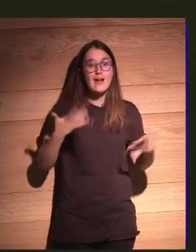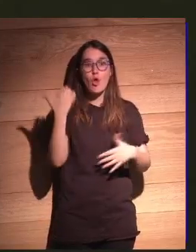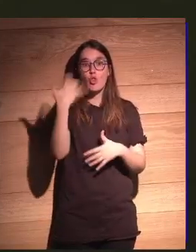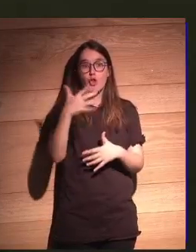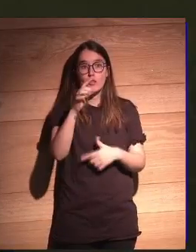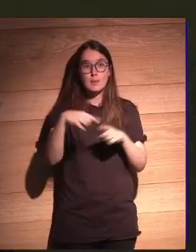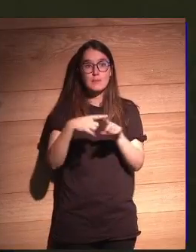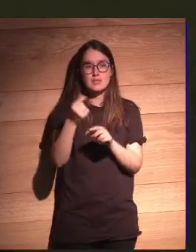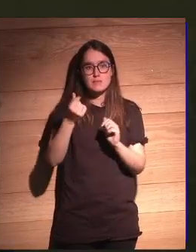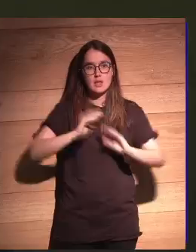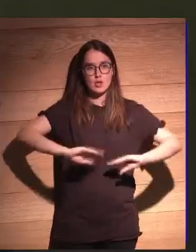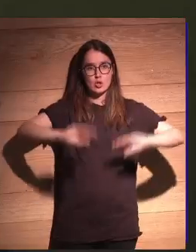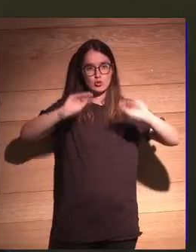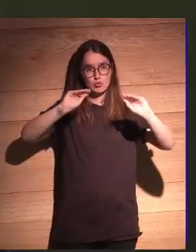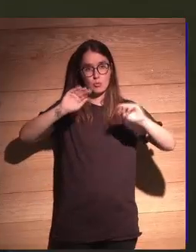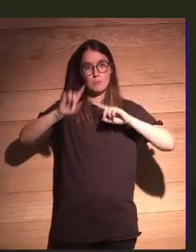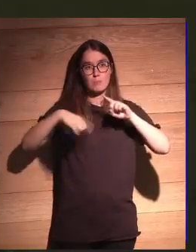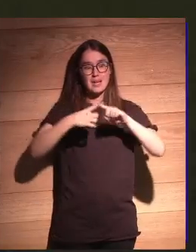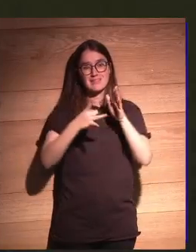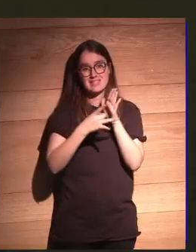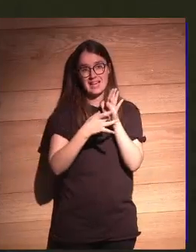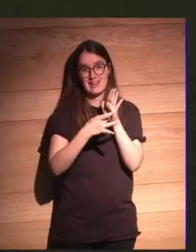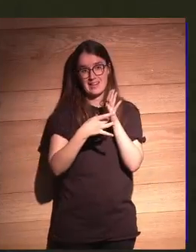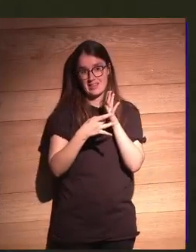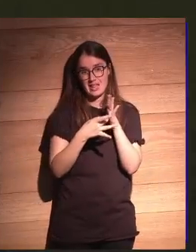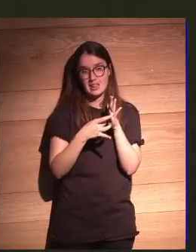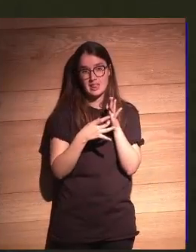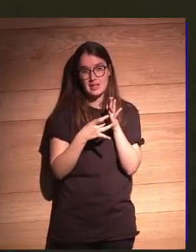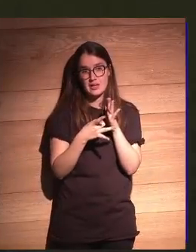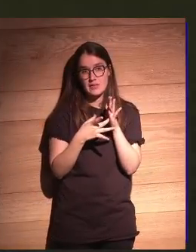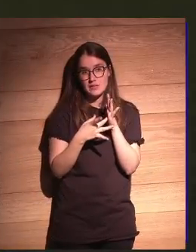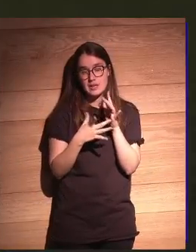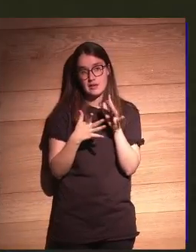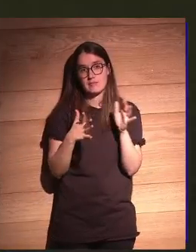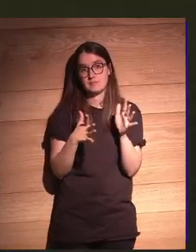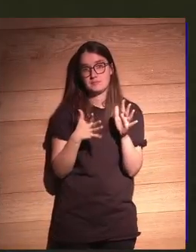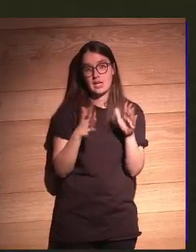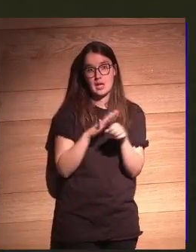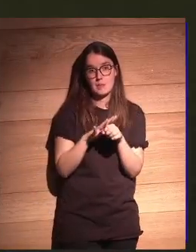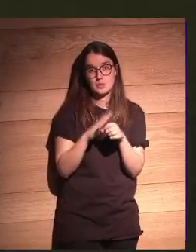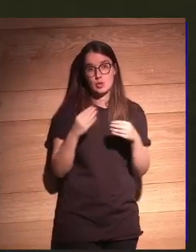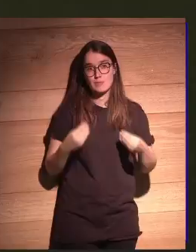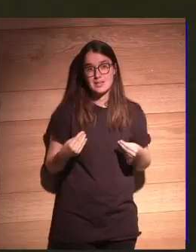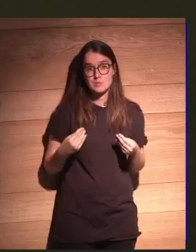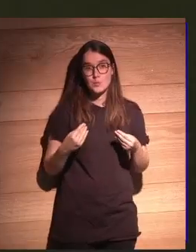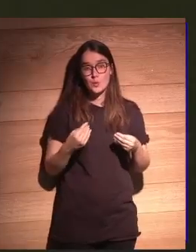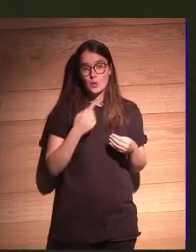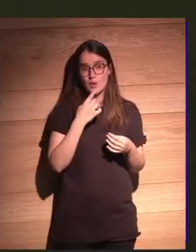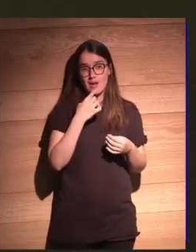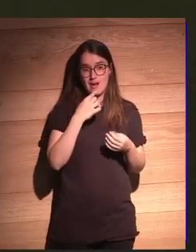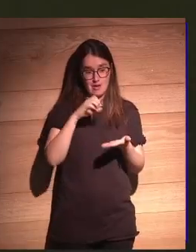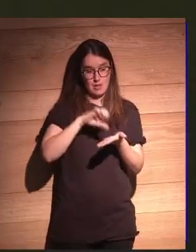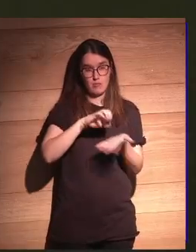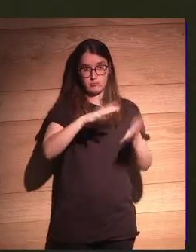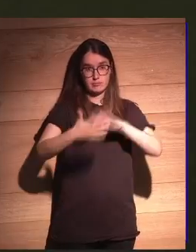of houses, the price, the where they are located, and the quality of the houses.